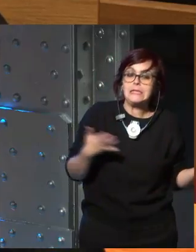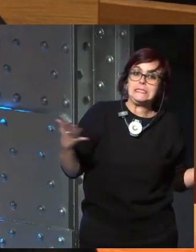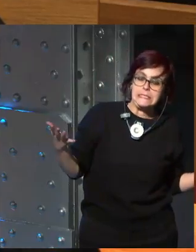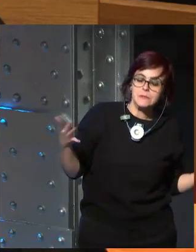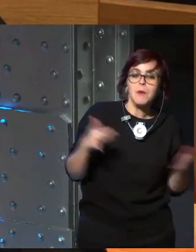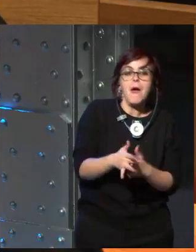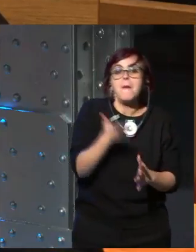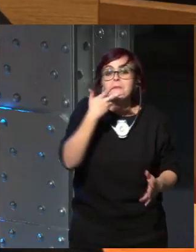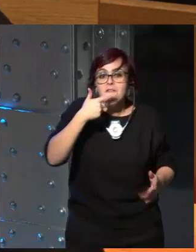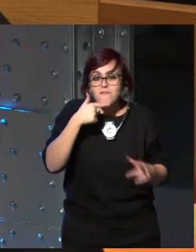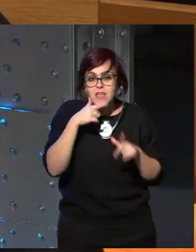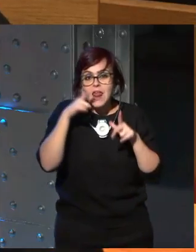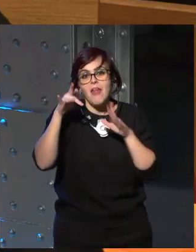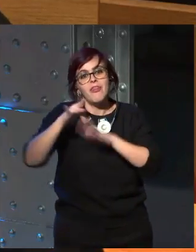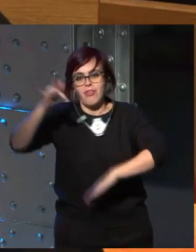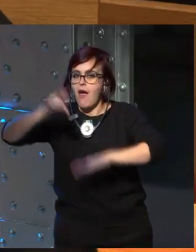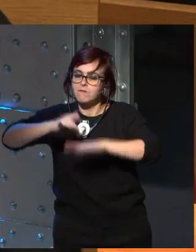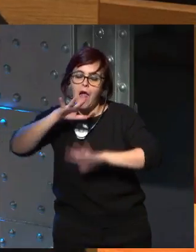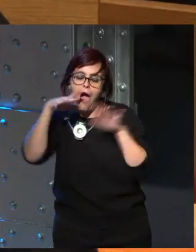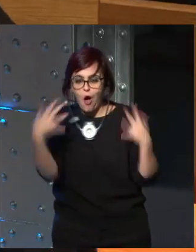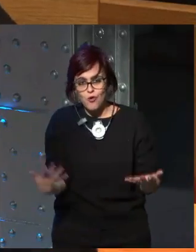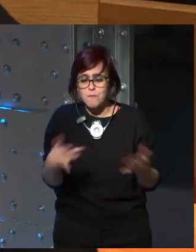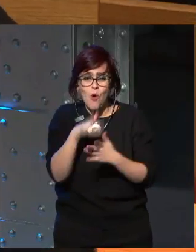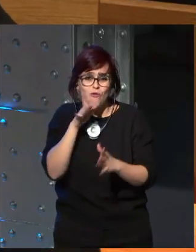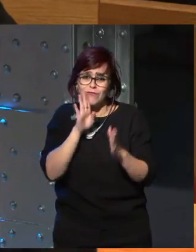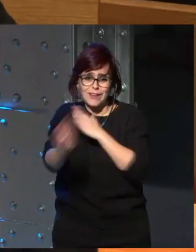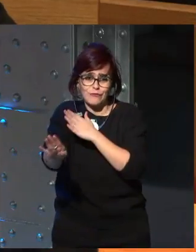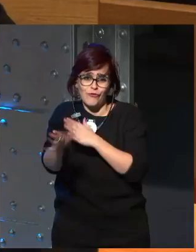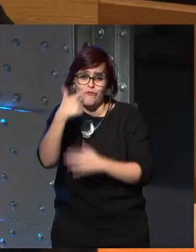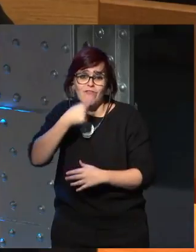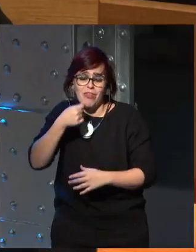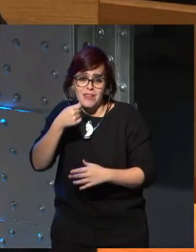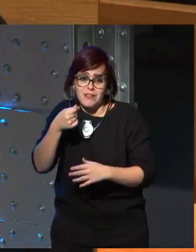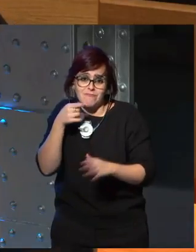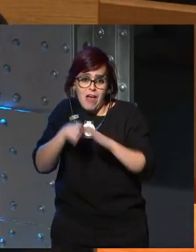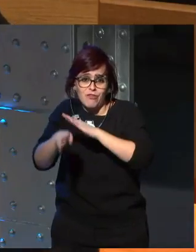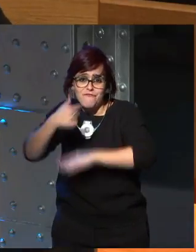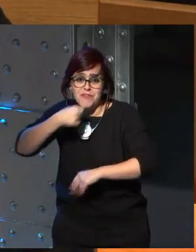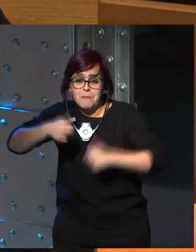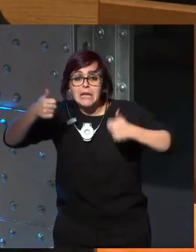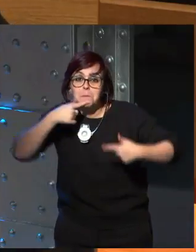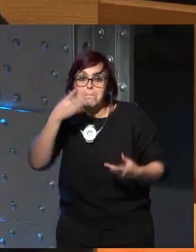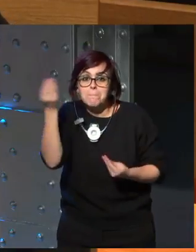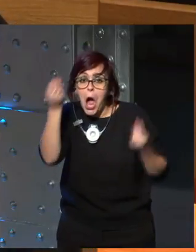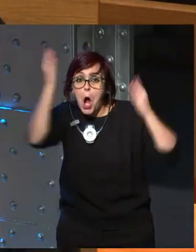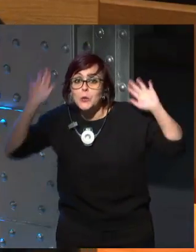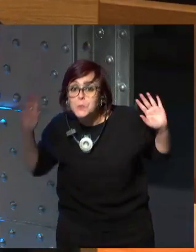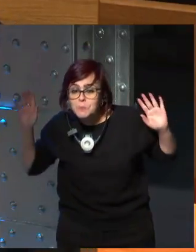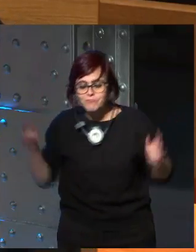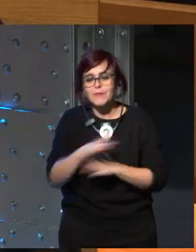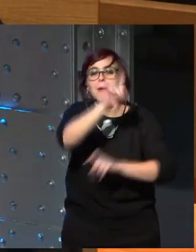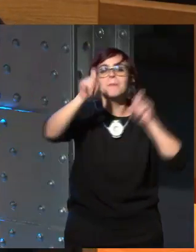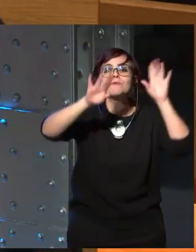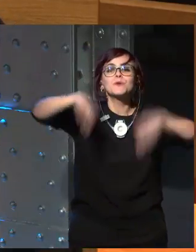So if I had to choose, I think I prefer the digital platforms nowadays because it's handier and better, I